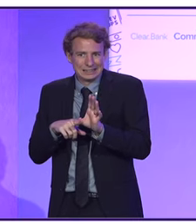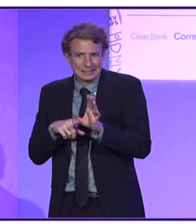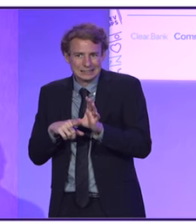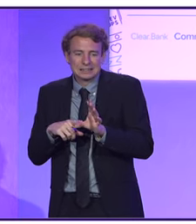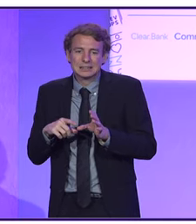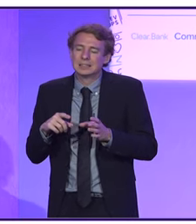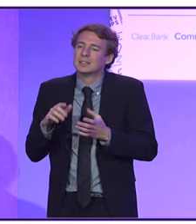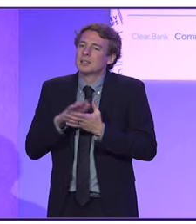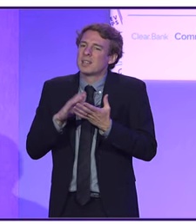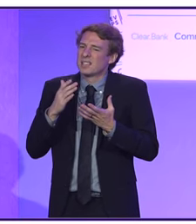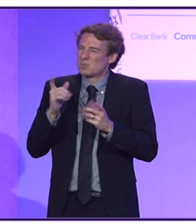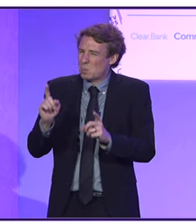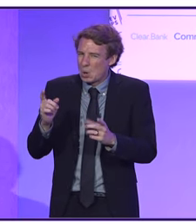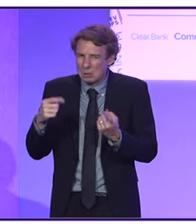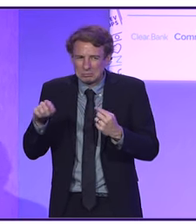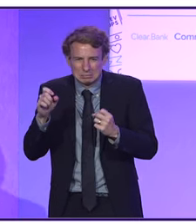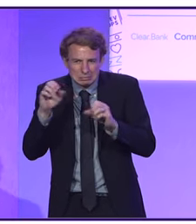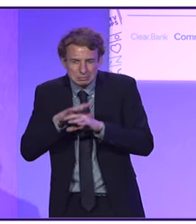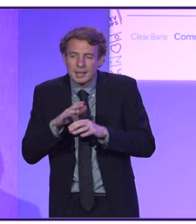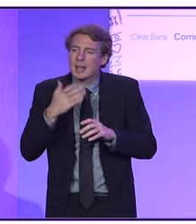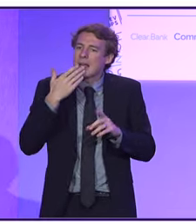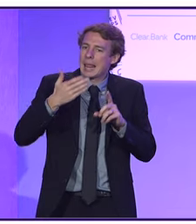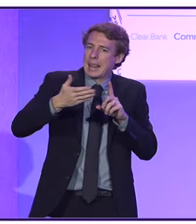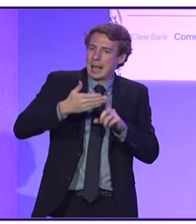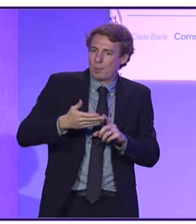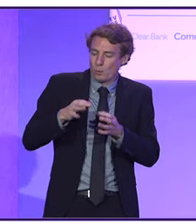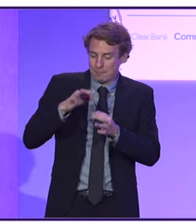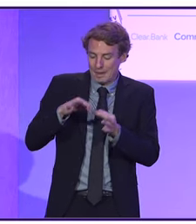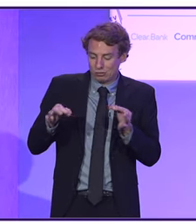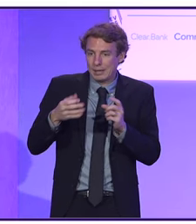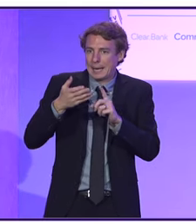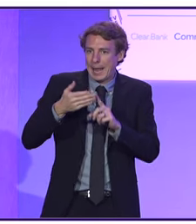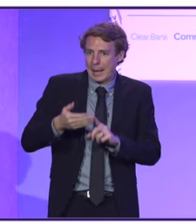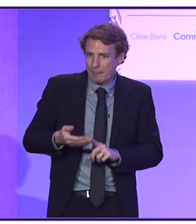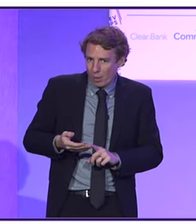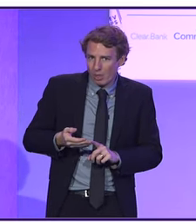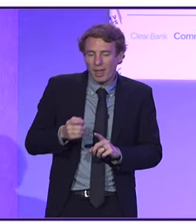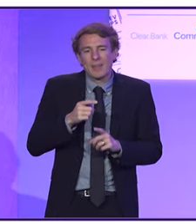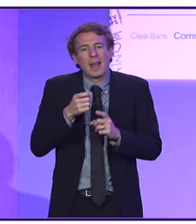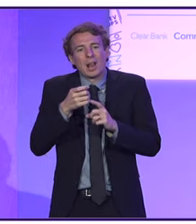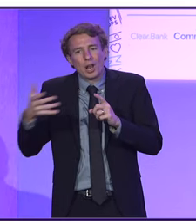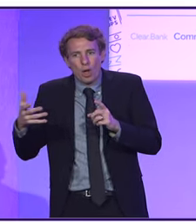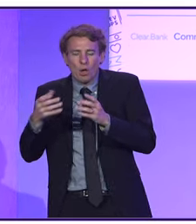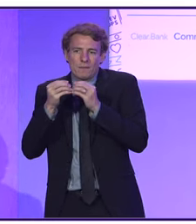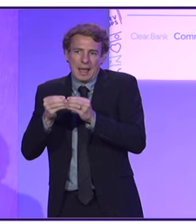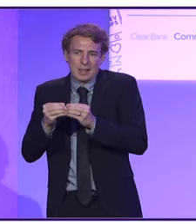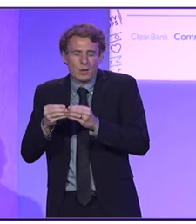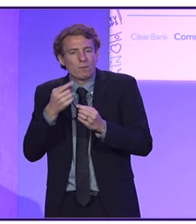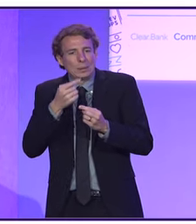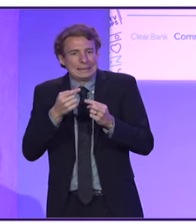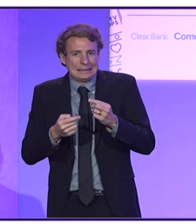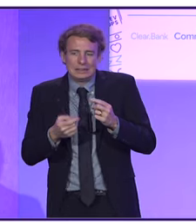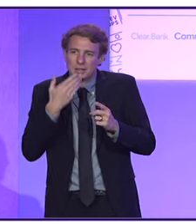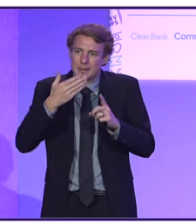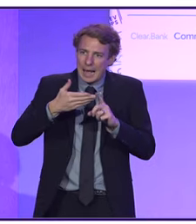you have labels on your metrics, lots and lots of different values for each of those individual labels. So essentially, there's a million different branches and different ways